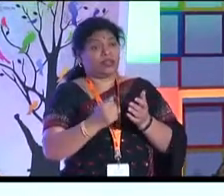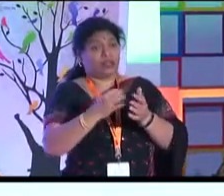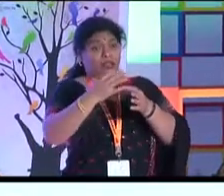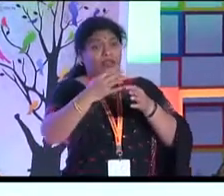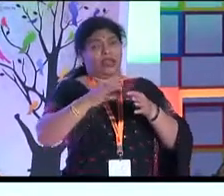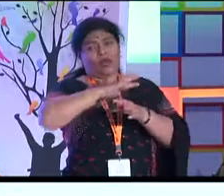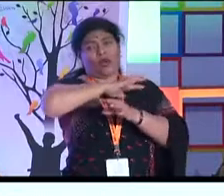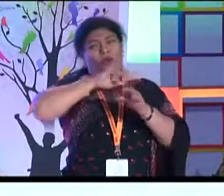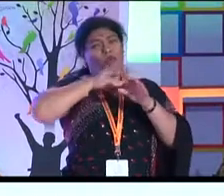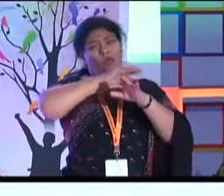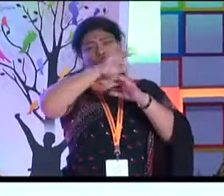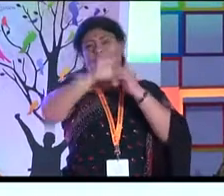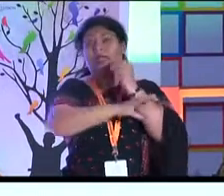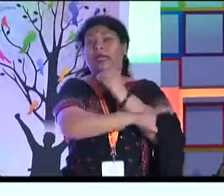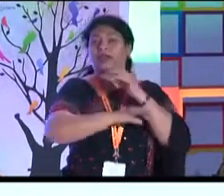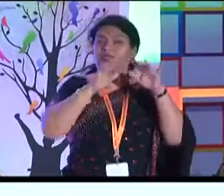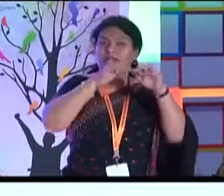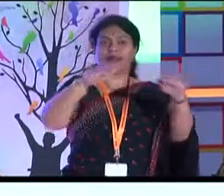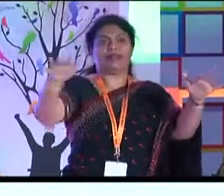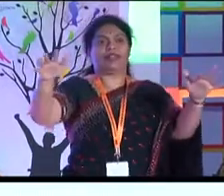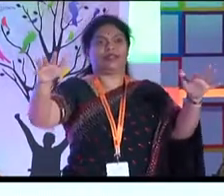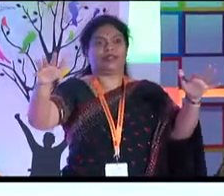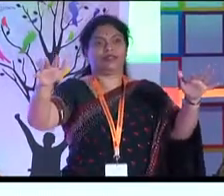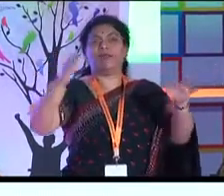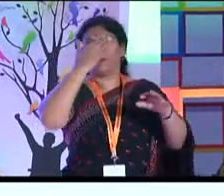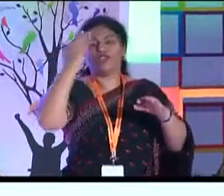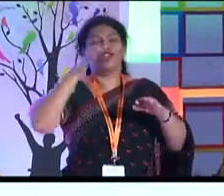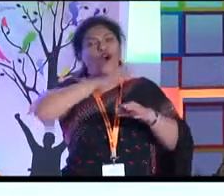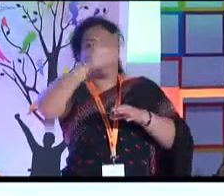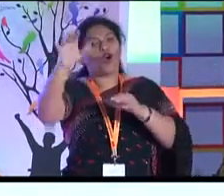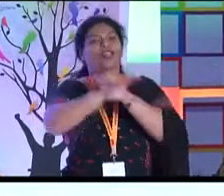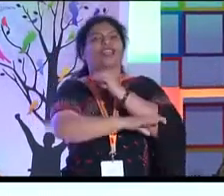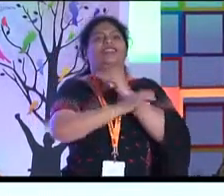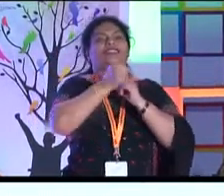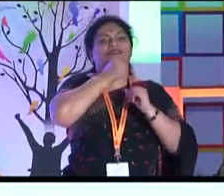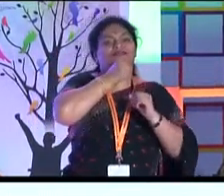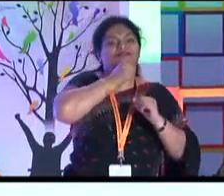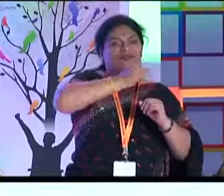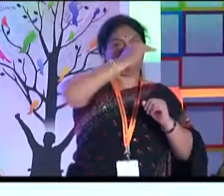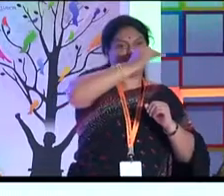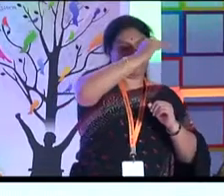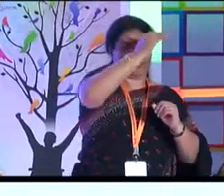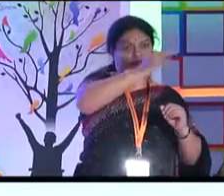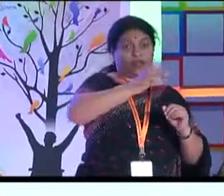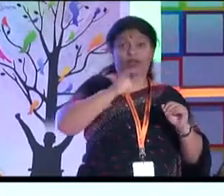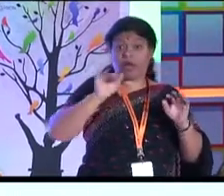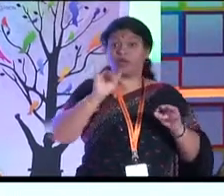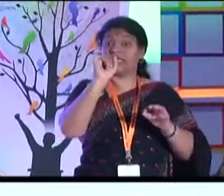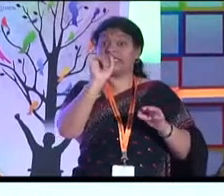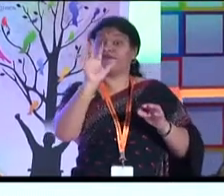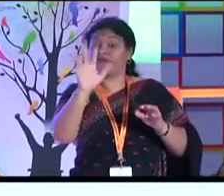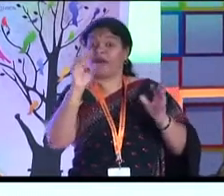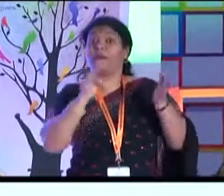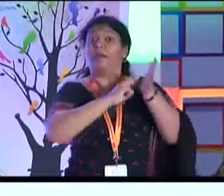every country, because every country is aging, and we are also going to age. At this point, we have 65 million people.